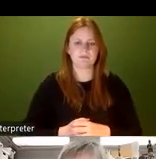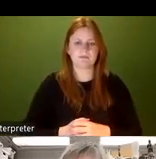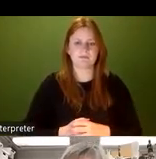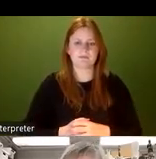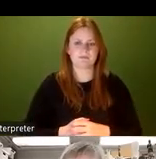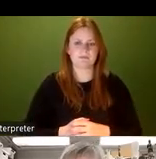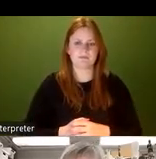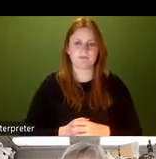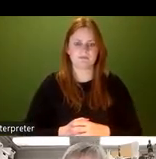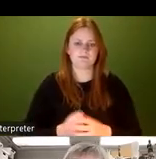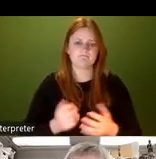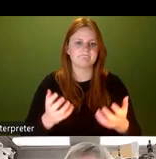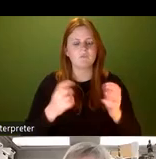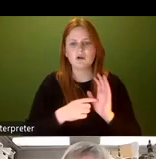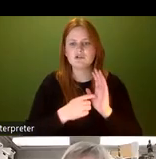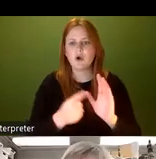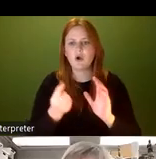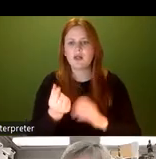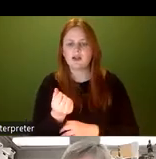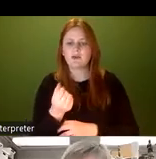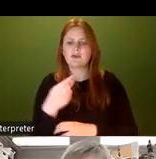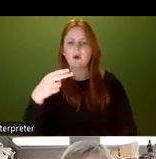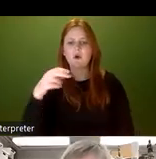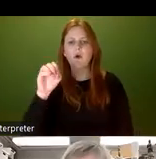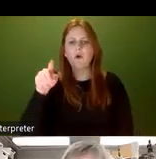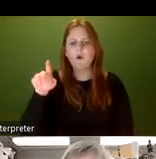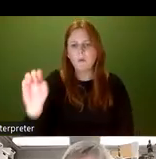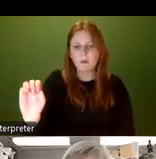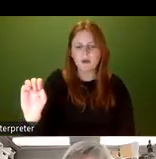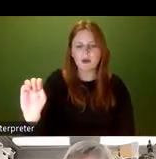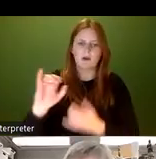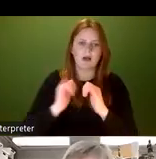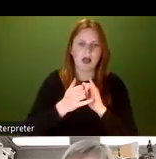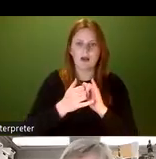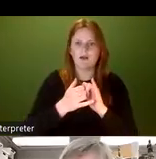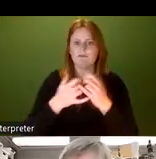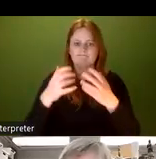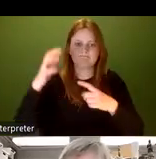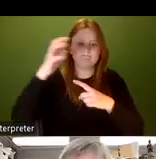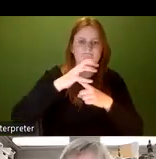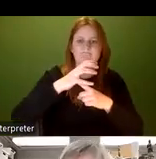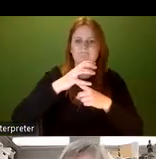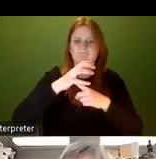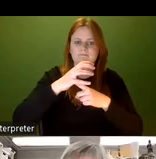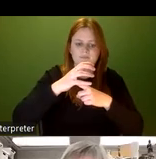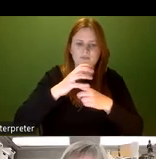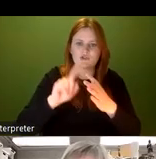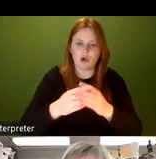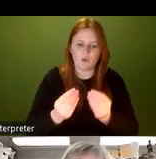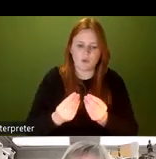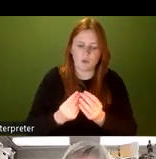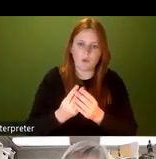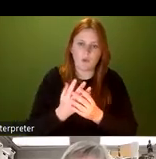a little bit of hope in terms of how the fungus actually does lead to new life